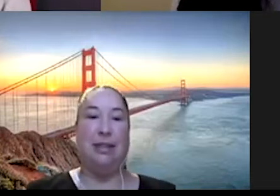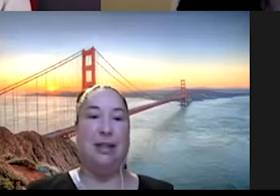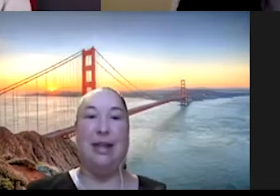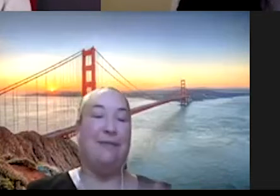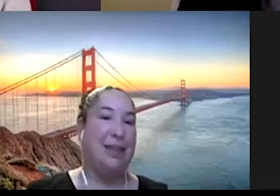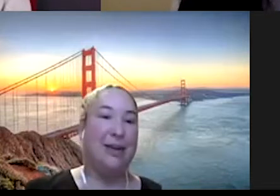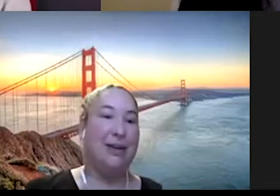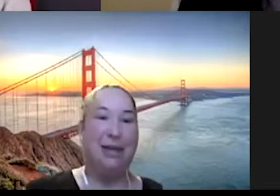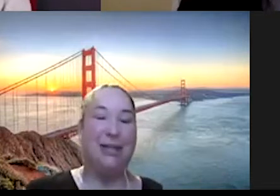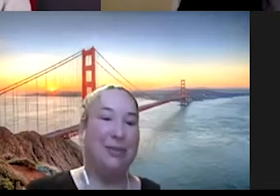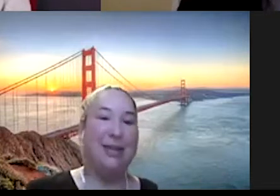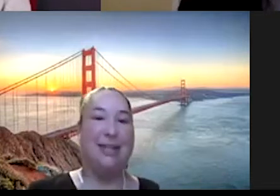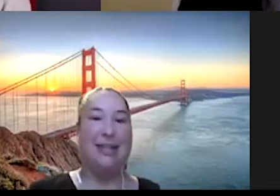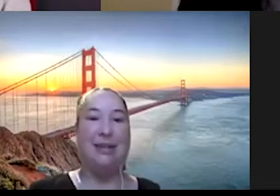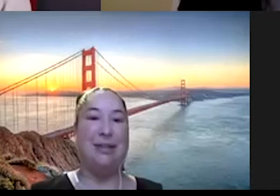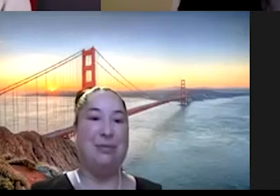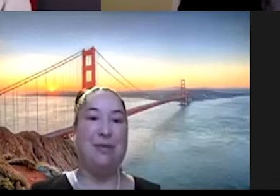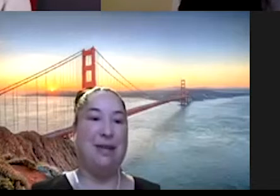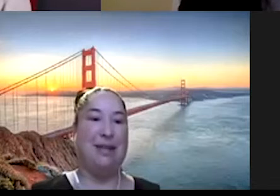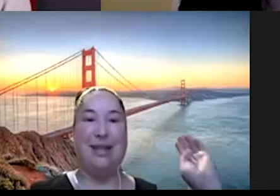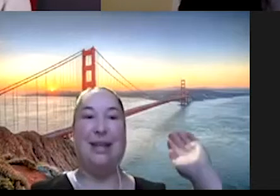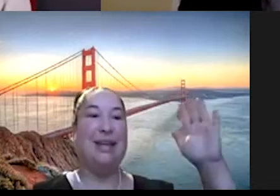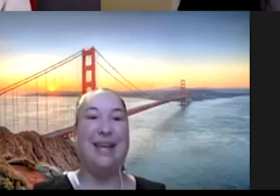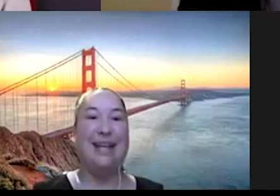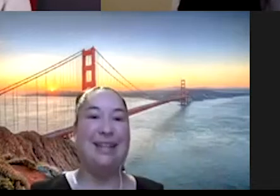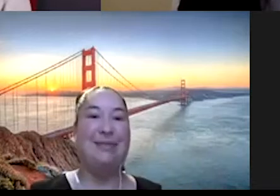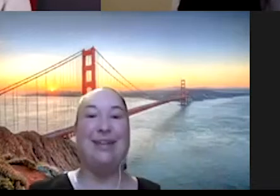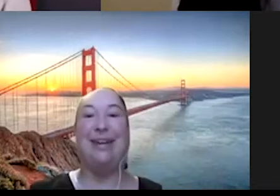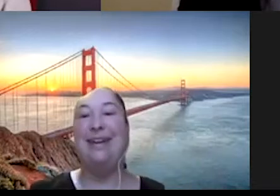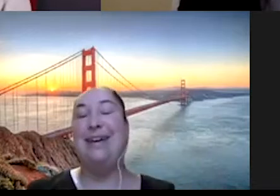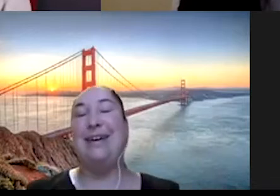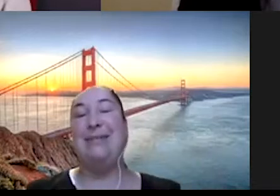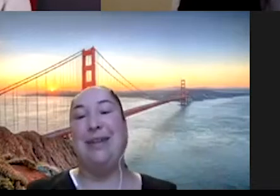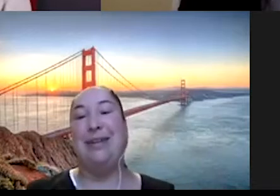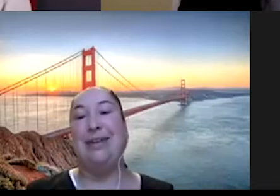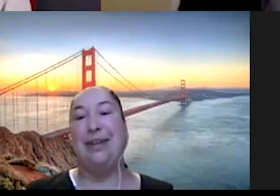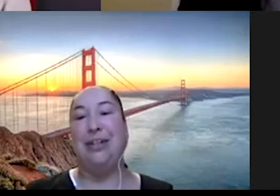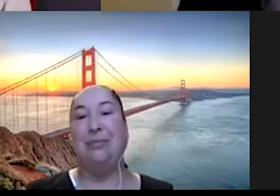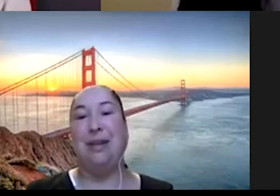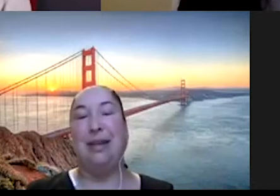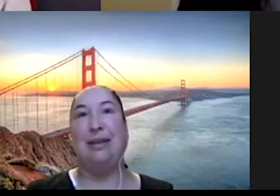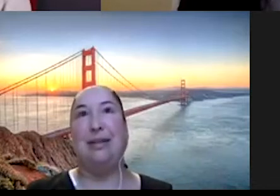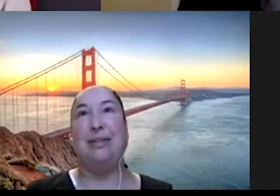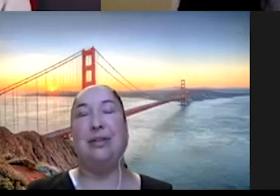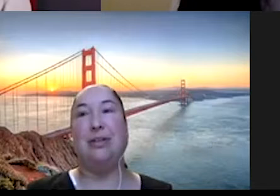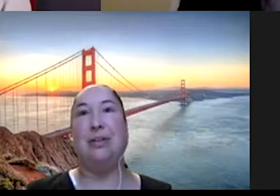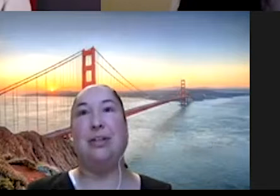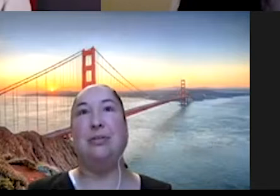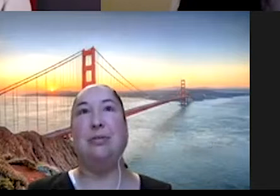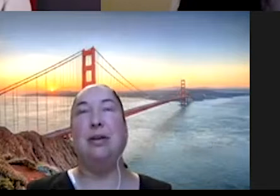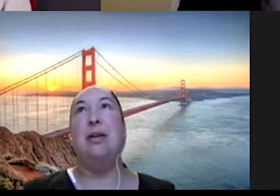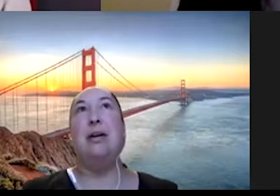know, wasn't getting everything done on my to-do list, or that I wasn't performing at the exact level that I thought I should be, I